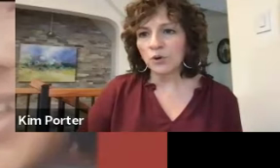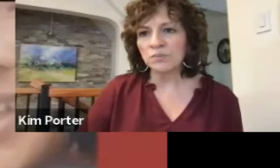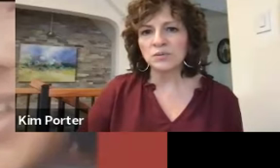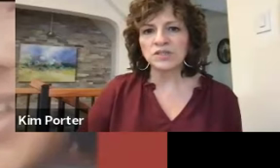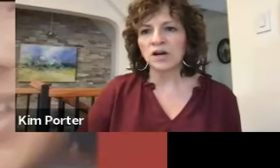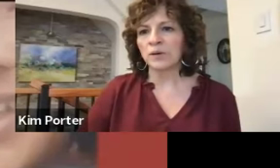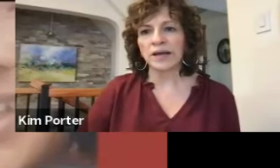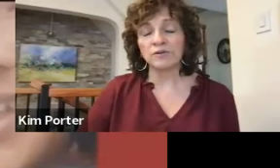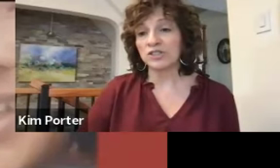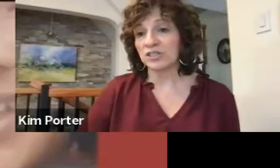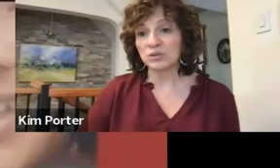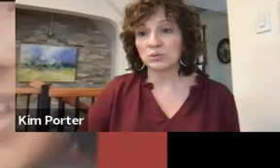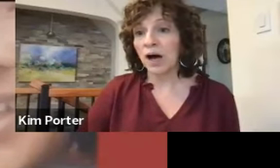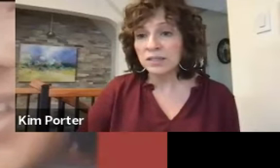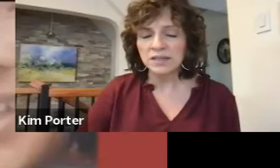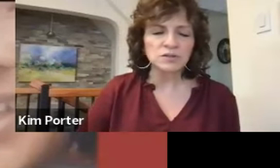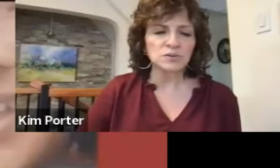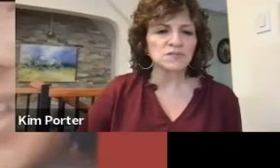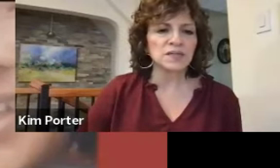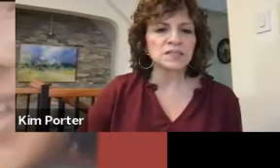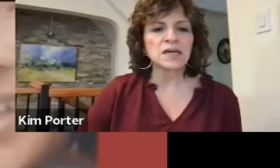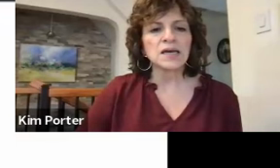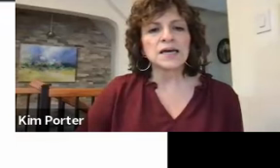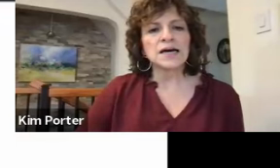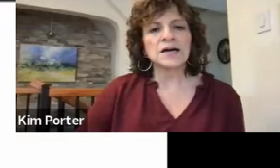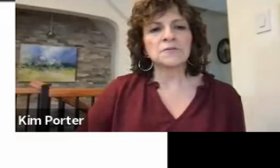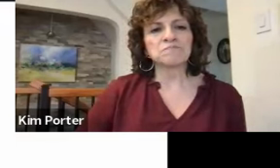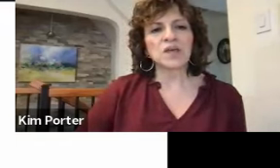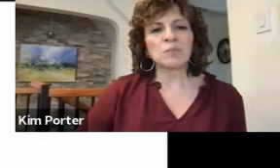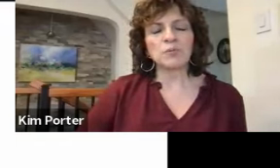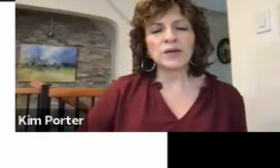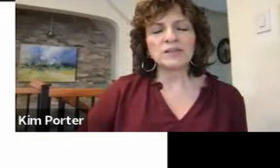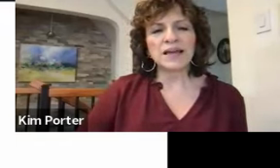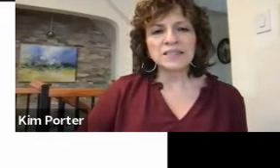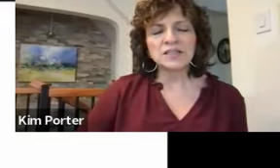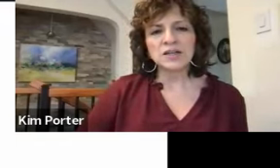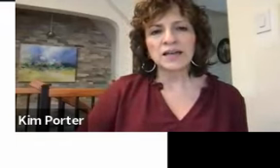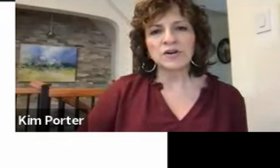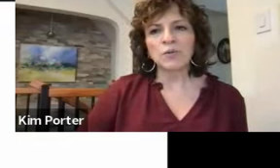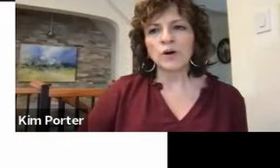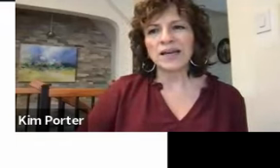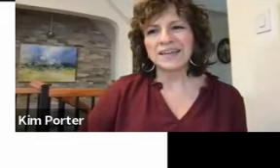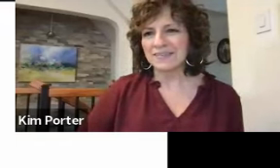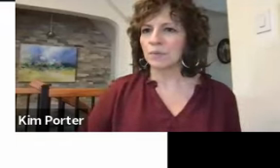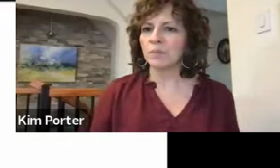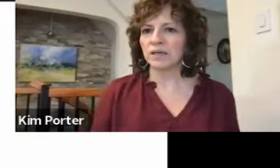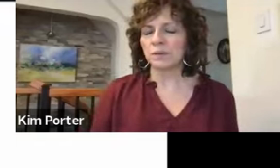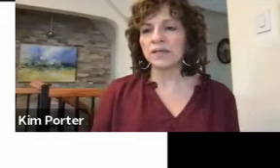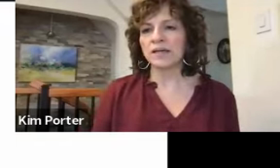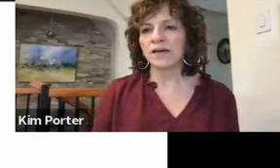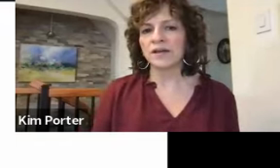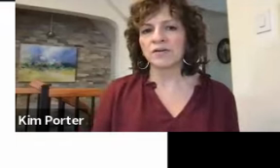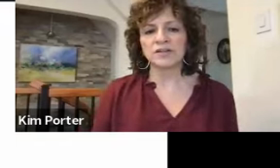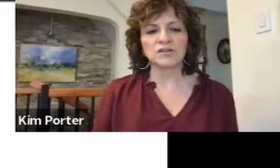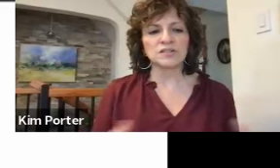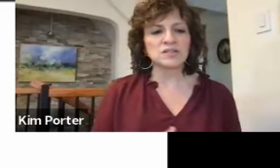policy forums that we talk about how to adjust school policy, all sorts of things. But we like to look at, okay, what is the public